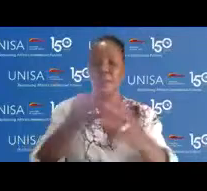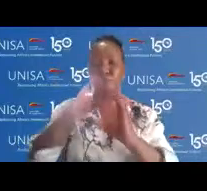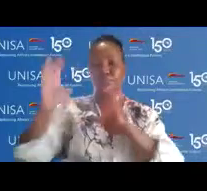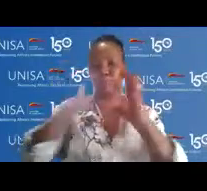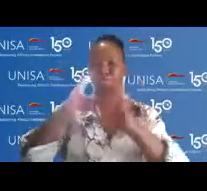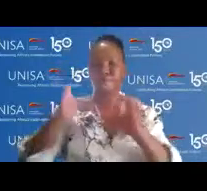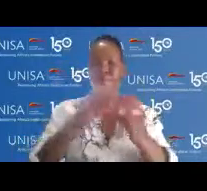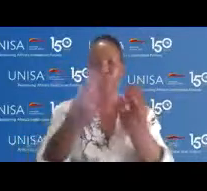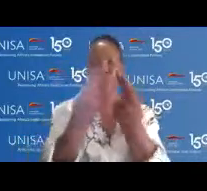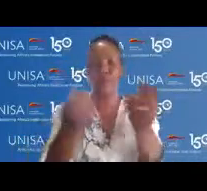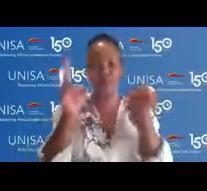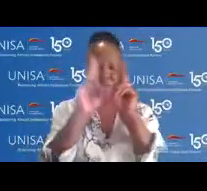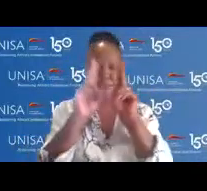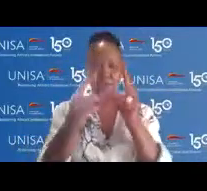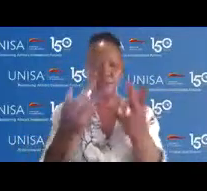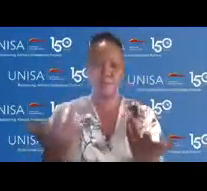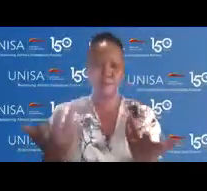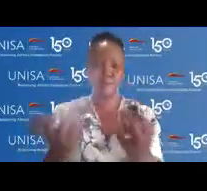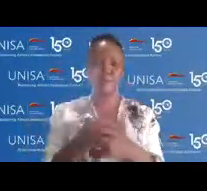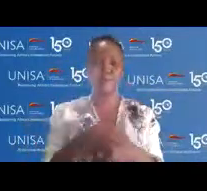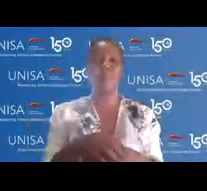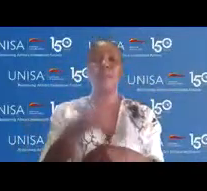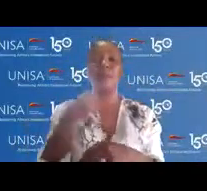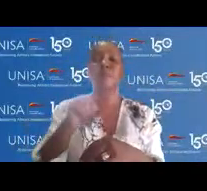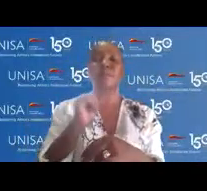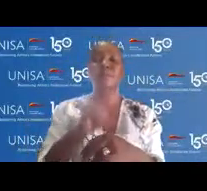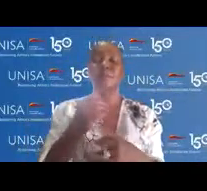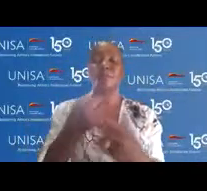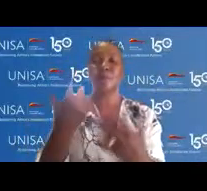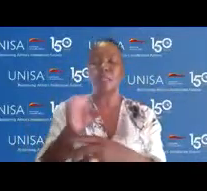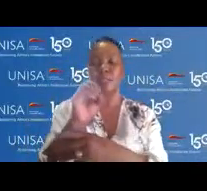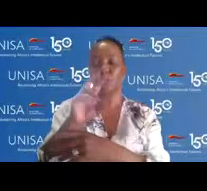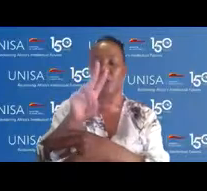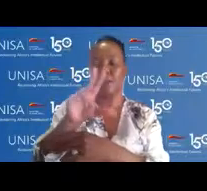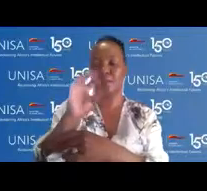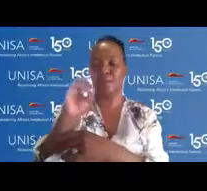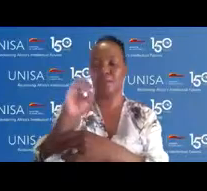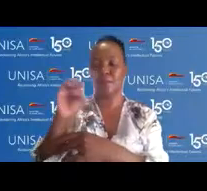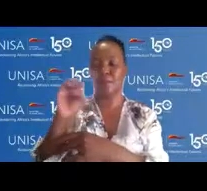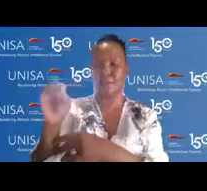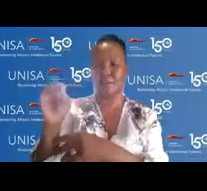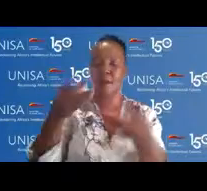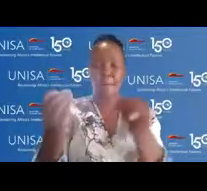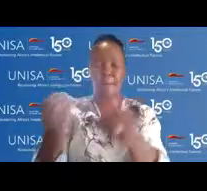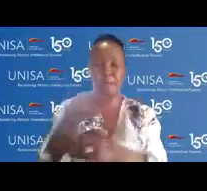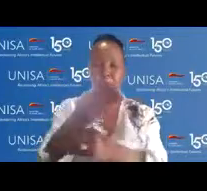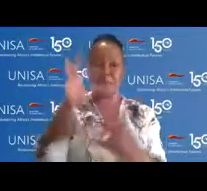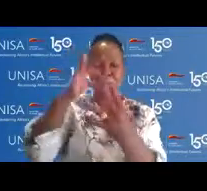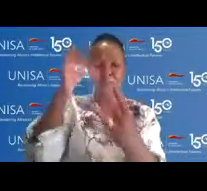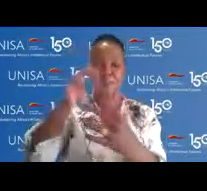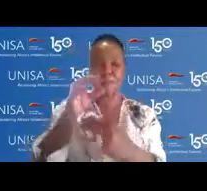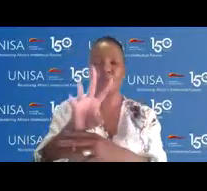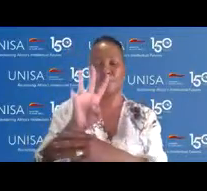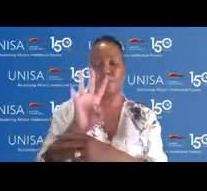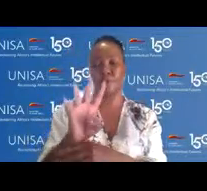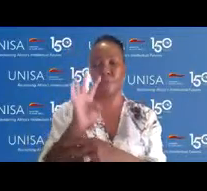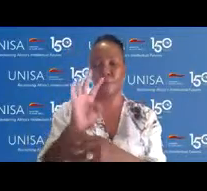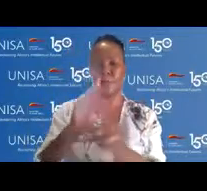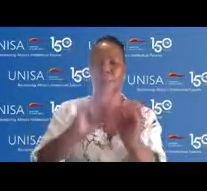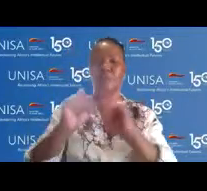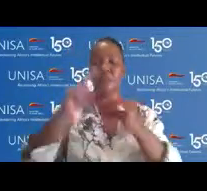UNISA. There is the dedicated 0800 number, and you can select the option that speaks about data